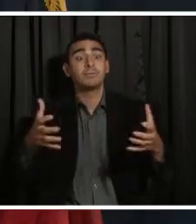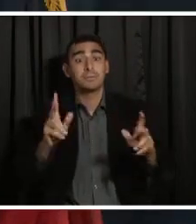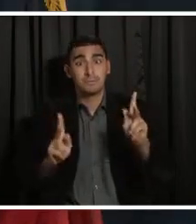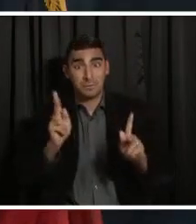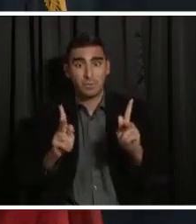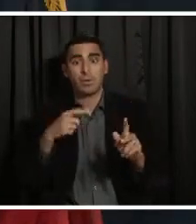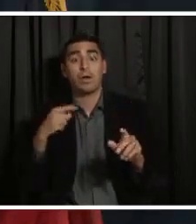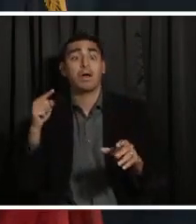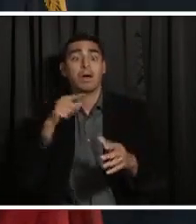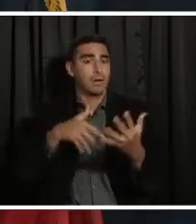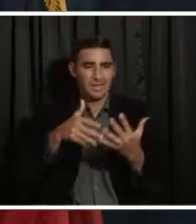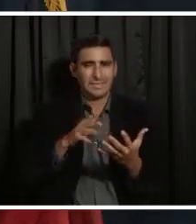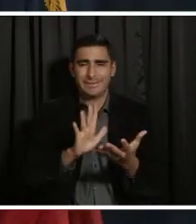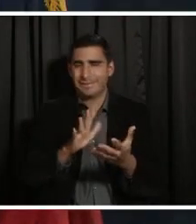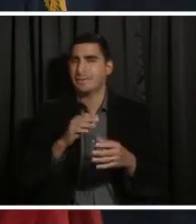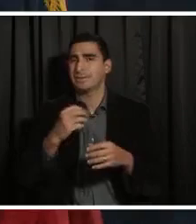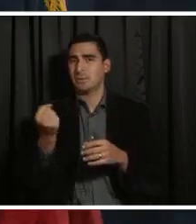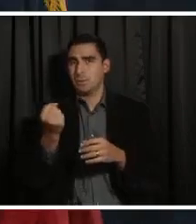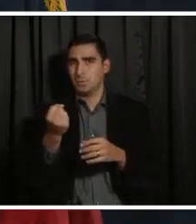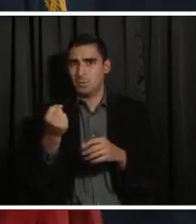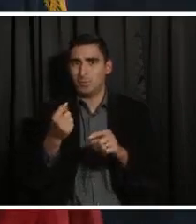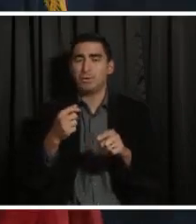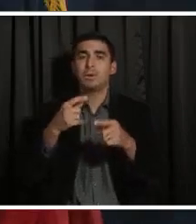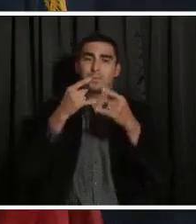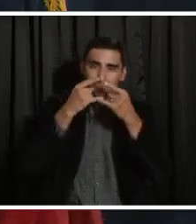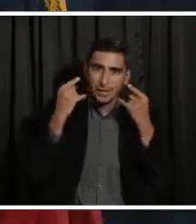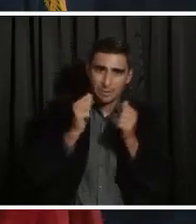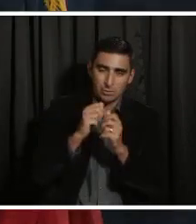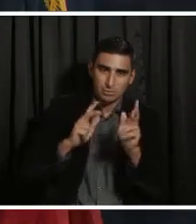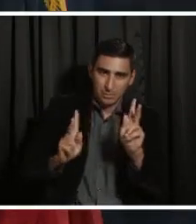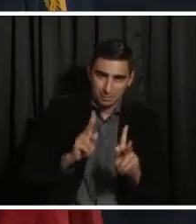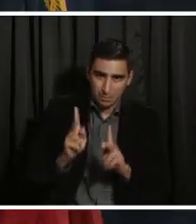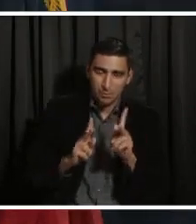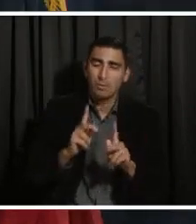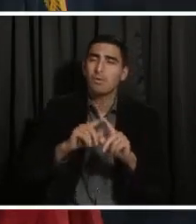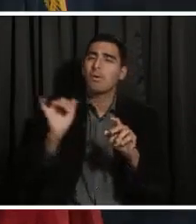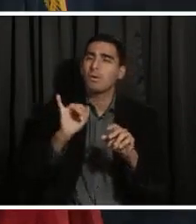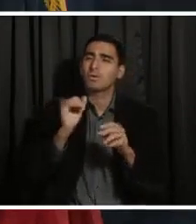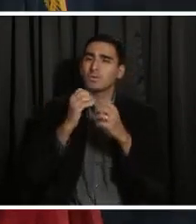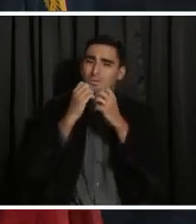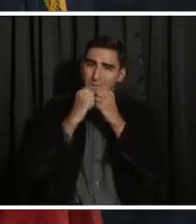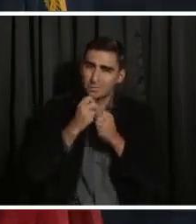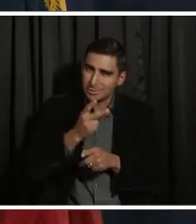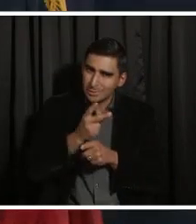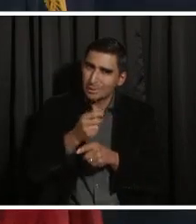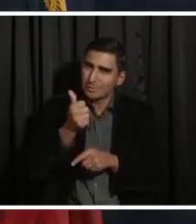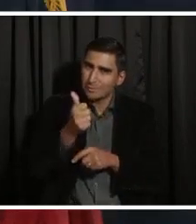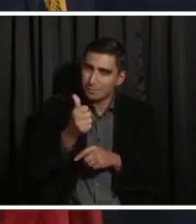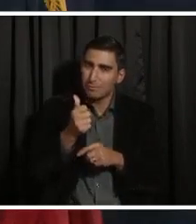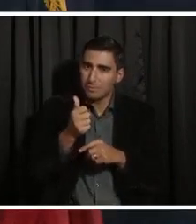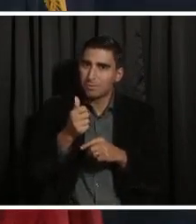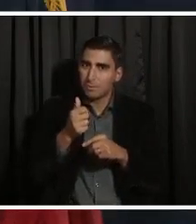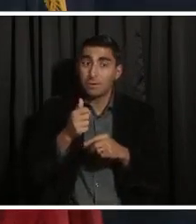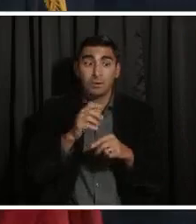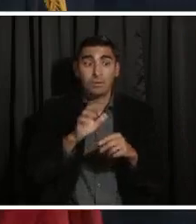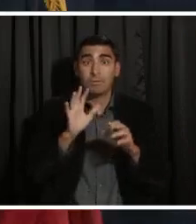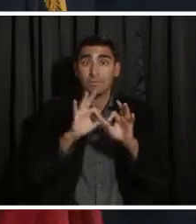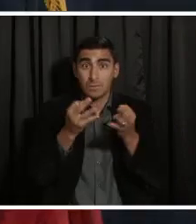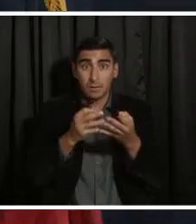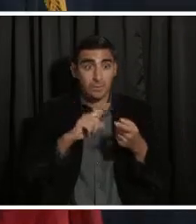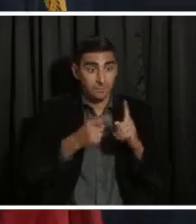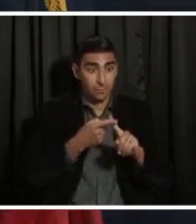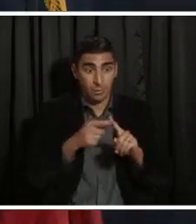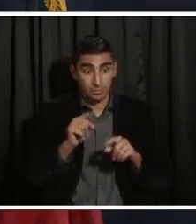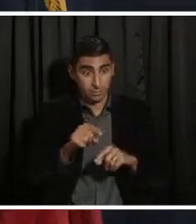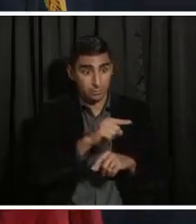around others. But first and foremost, show that you love yourself, show that you support your friends and family that want